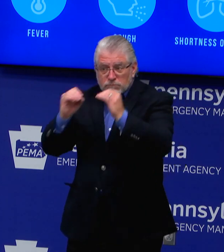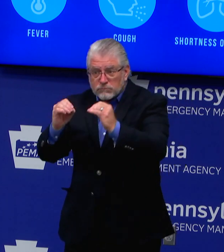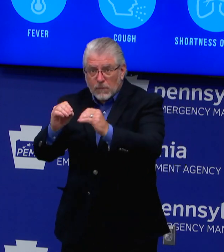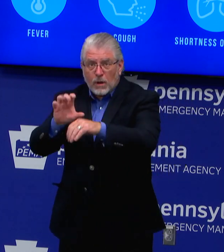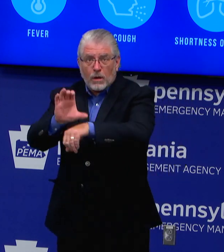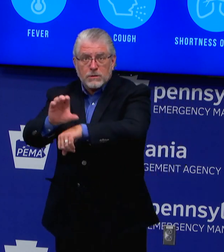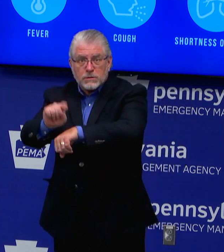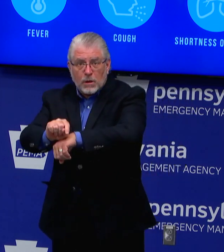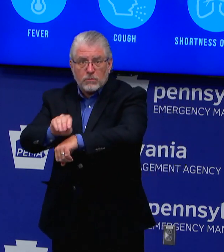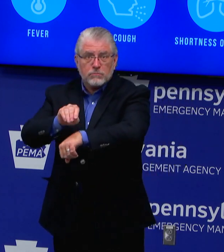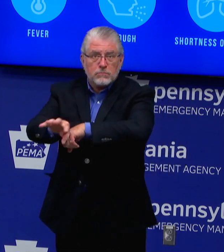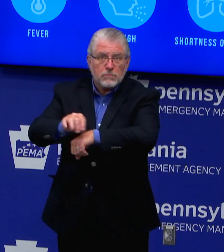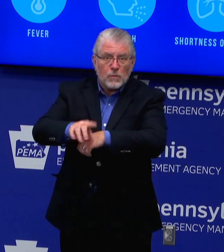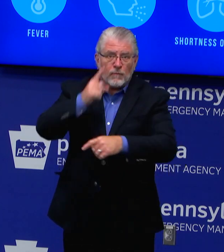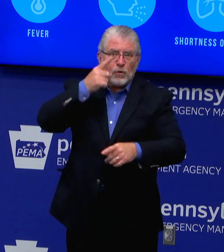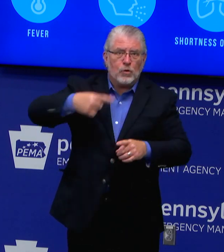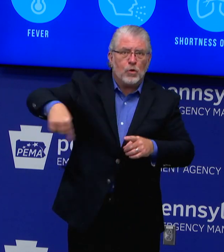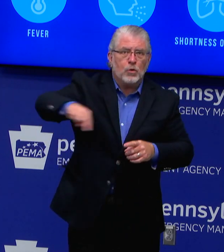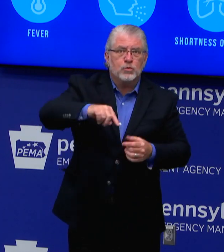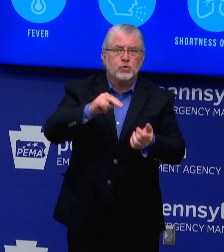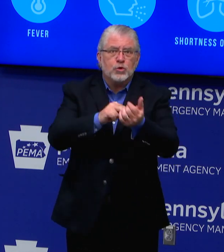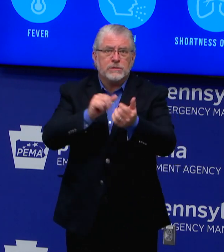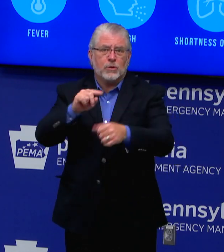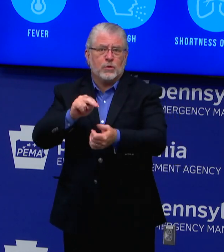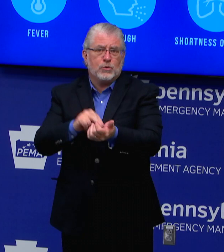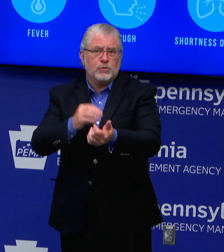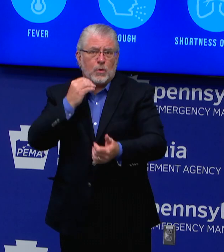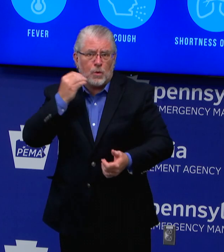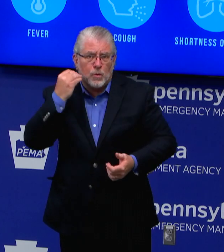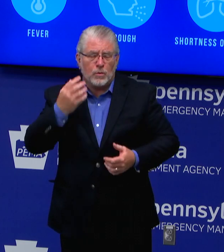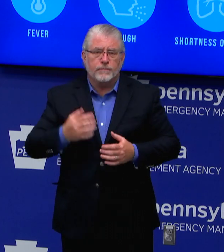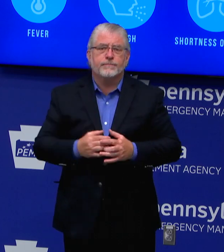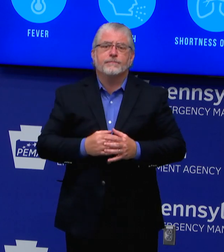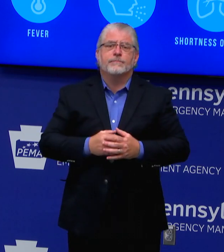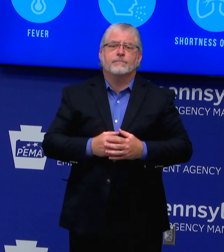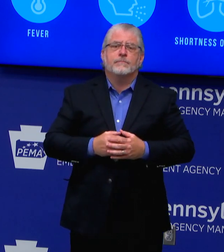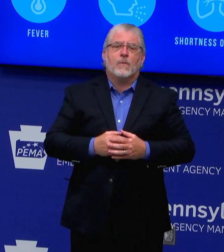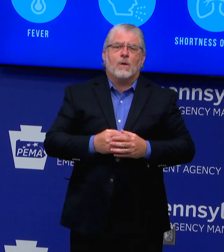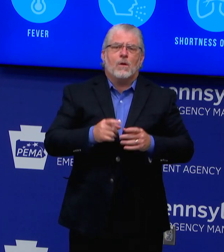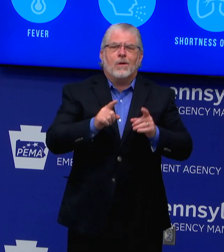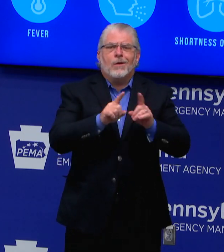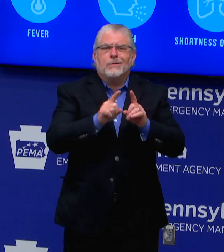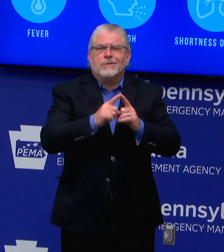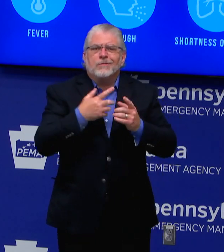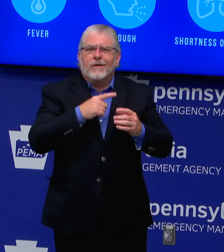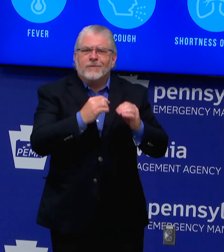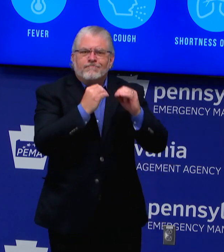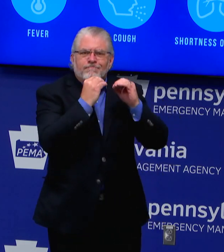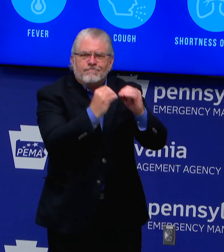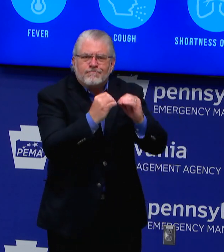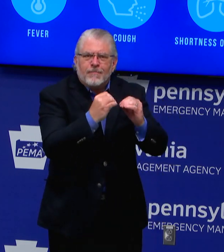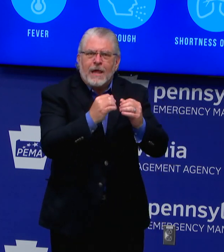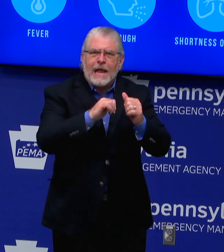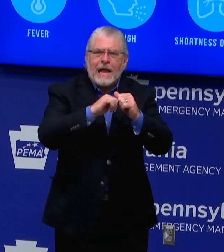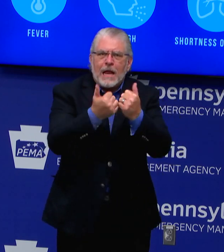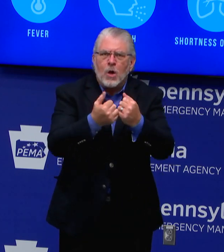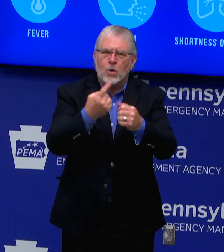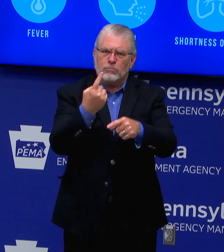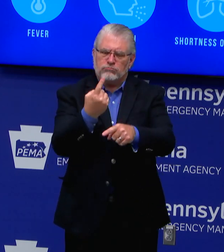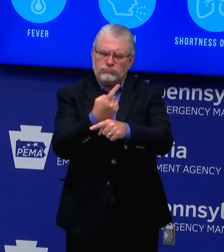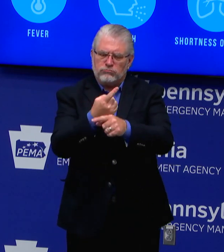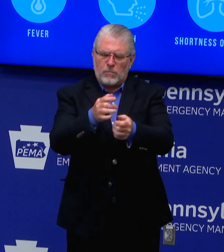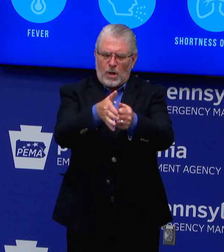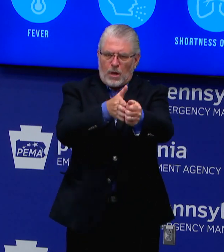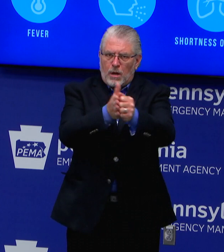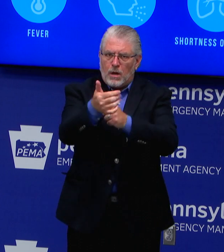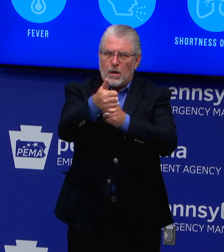general purpose forces to provide staffing assistance, as well as any training in the use of PPE, don-doff procedures, or decontamination measures as